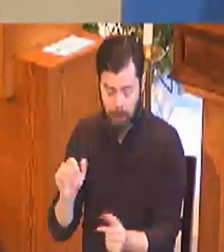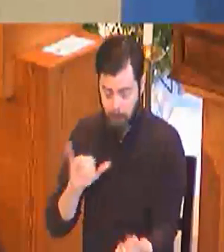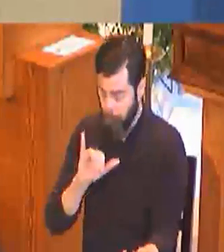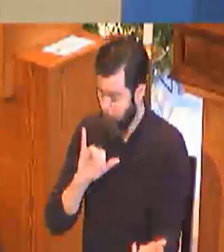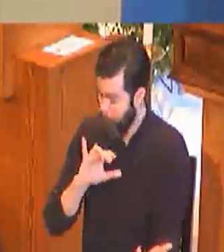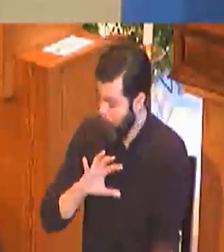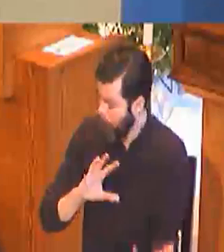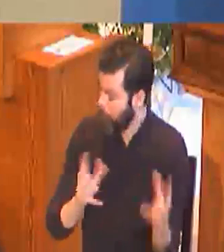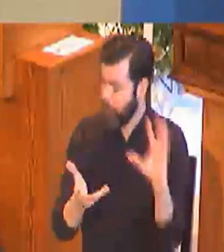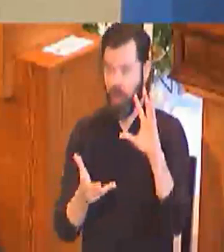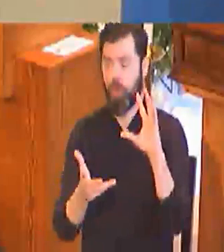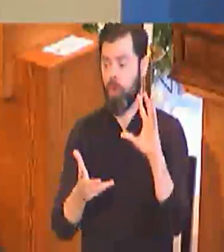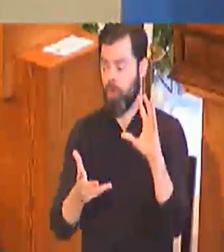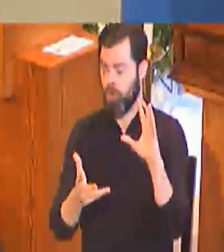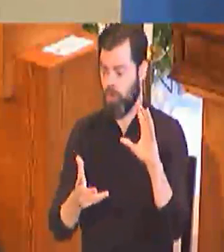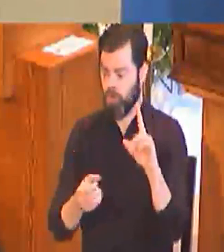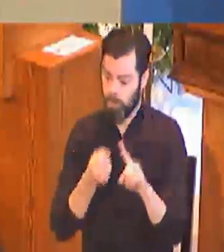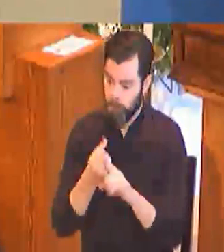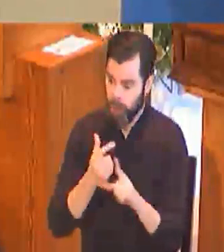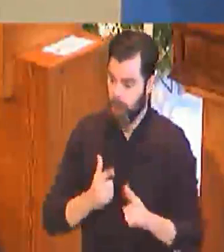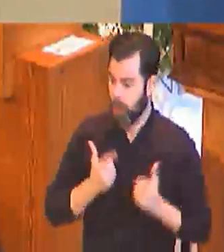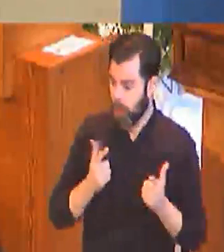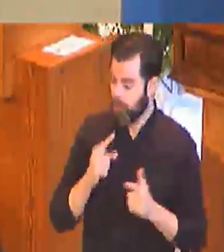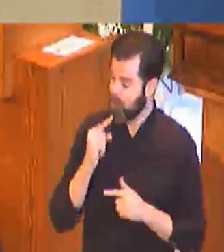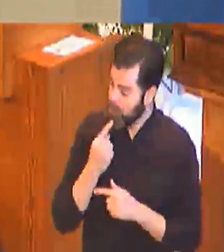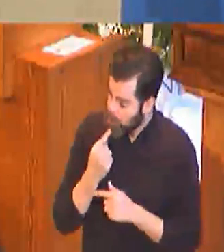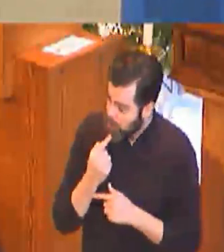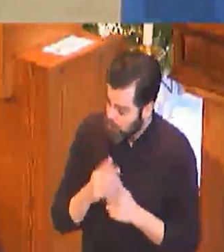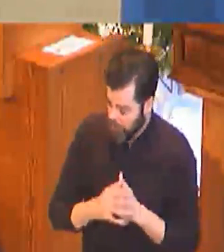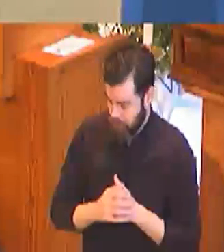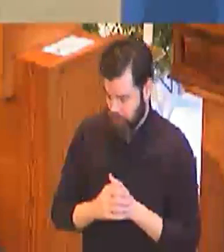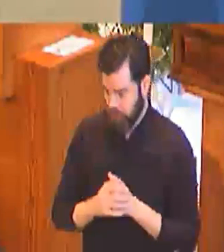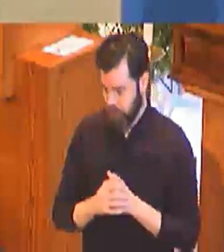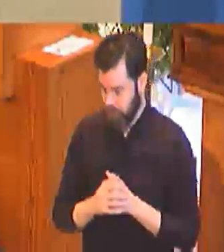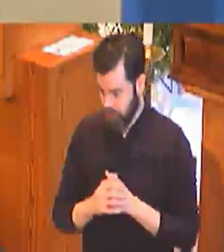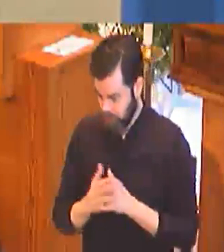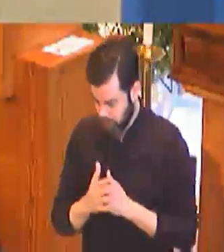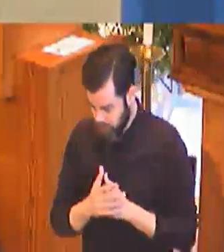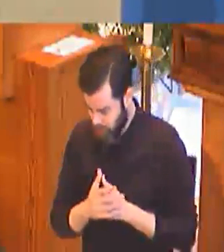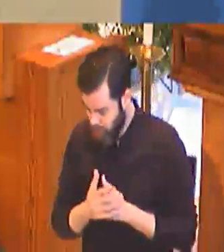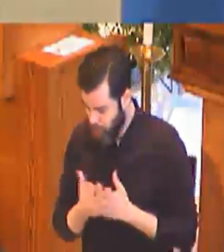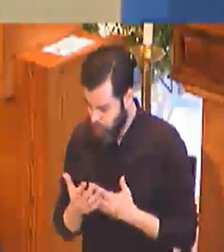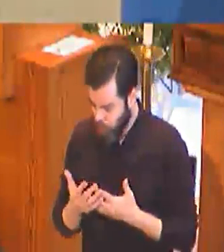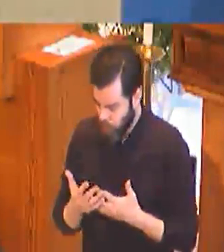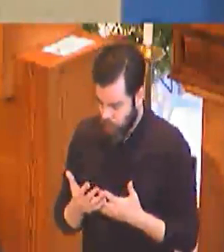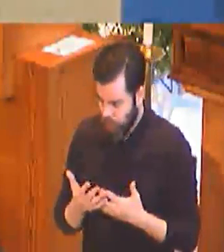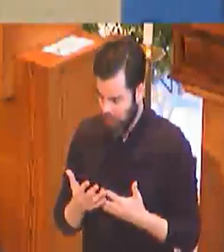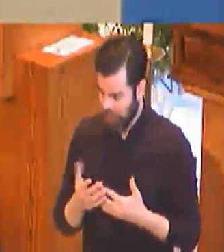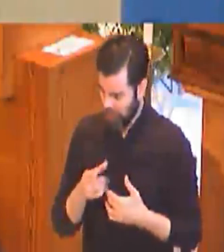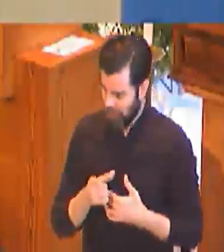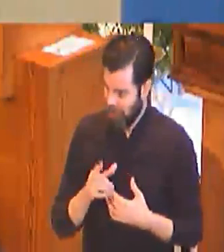of a storm. And in that case, sometimes we may be inclined to abandon ship.